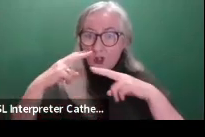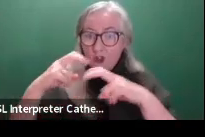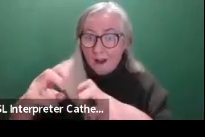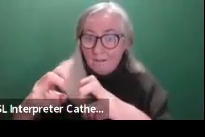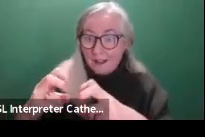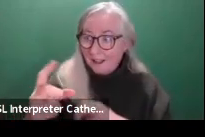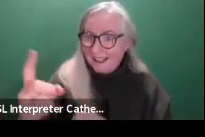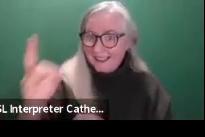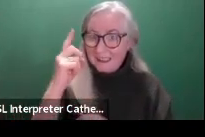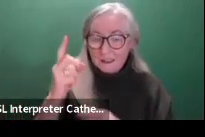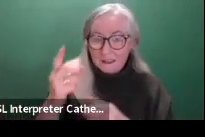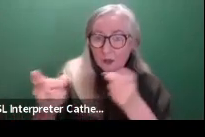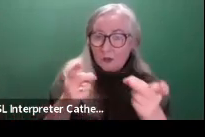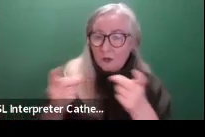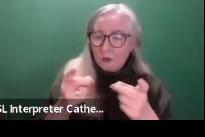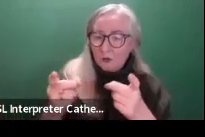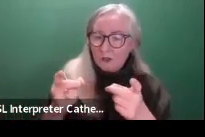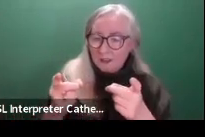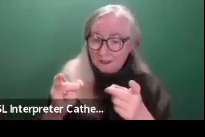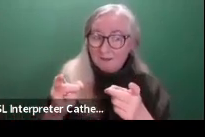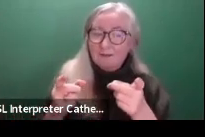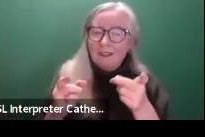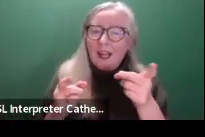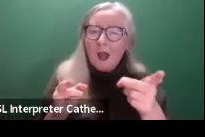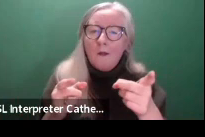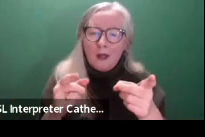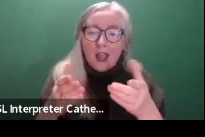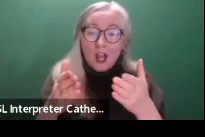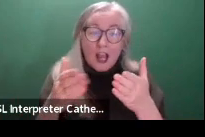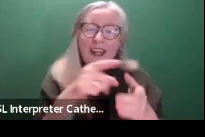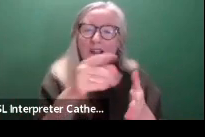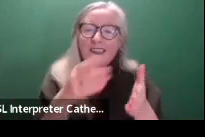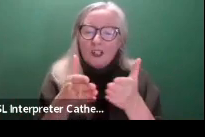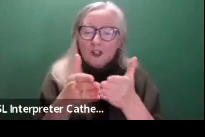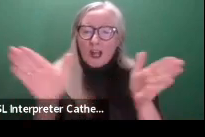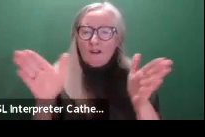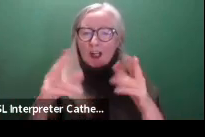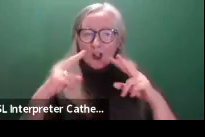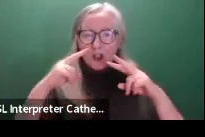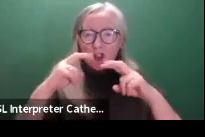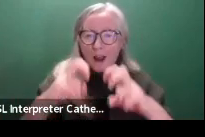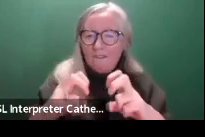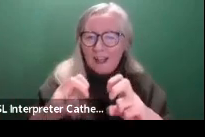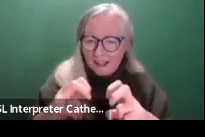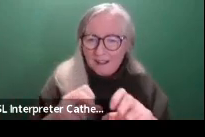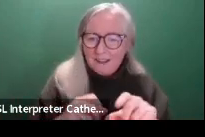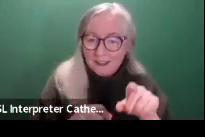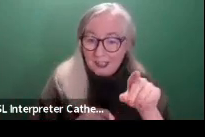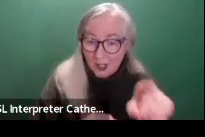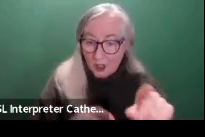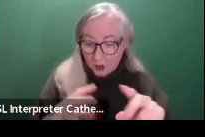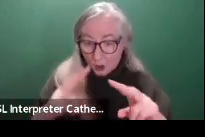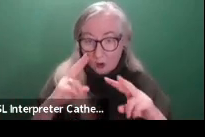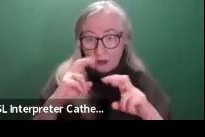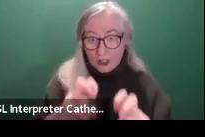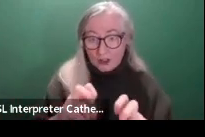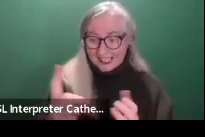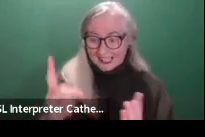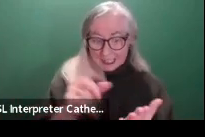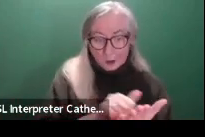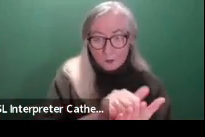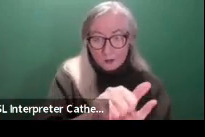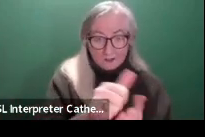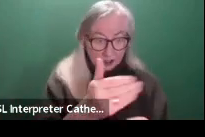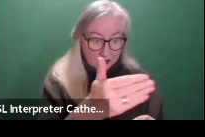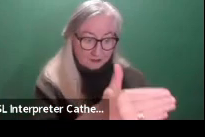been done. And a general survey, because quite often what happens is research that's been published previously,